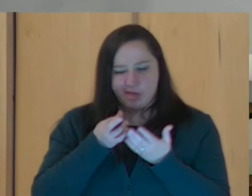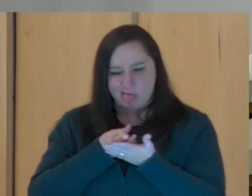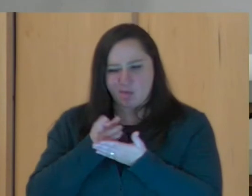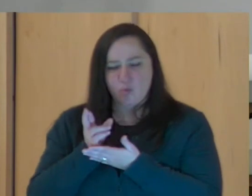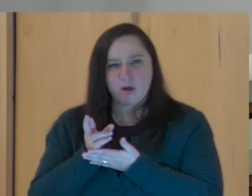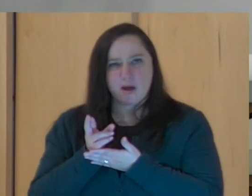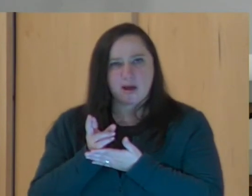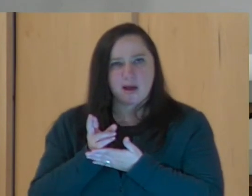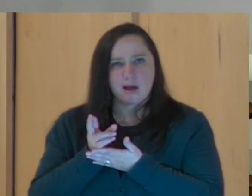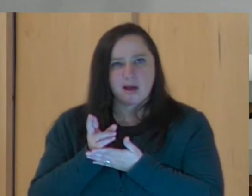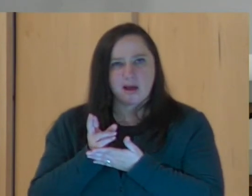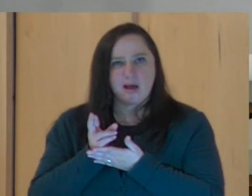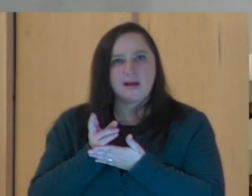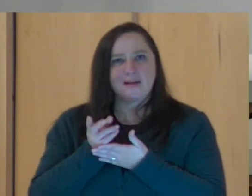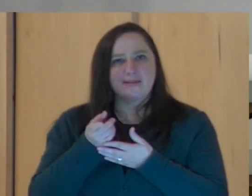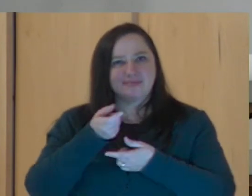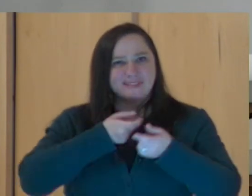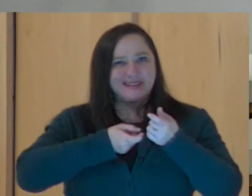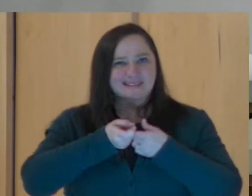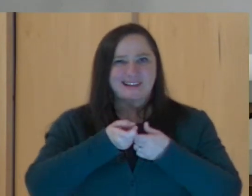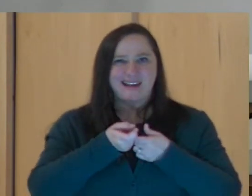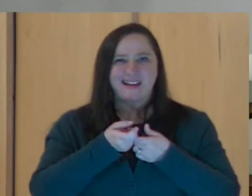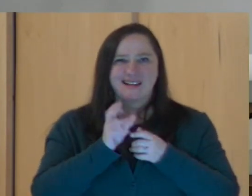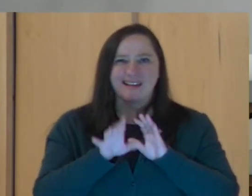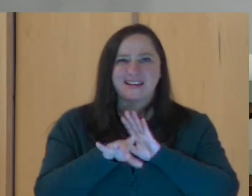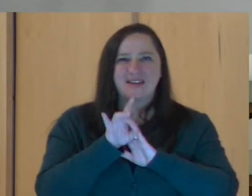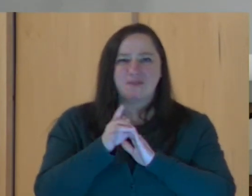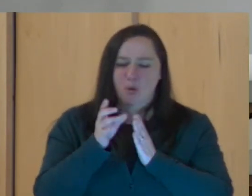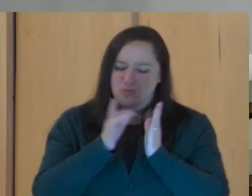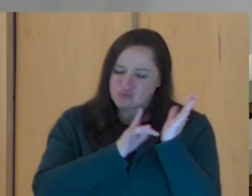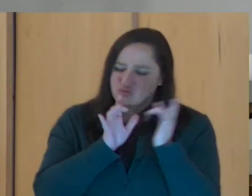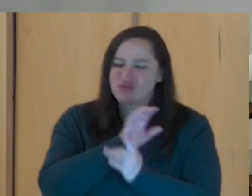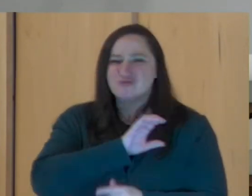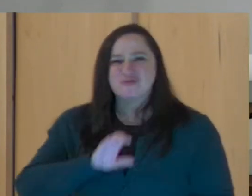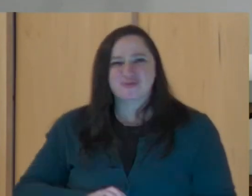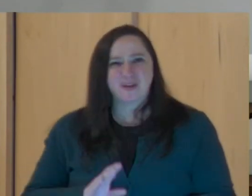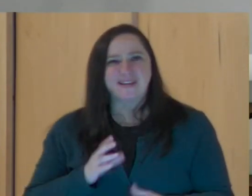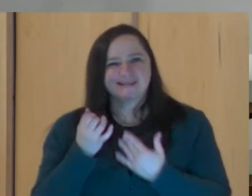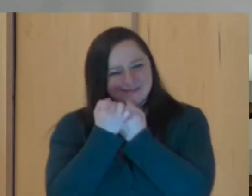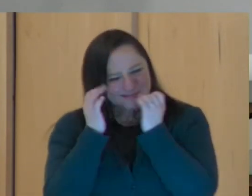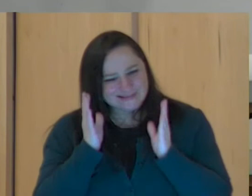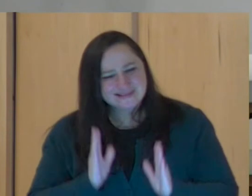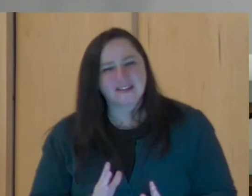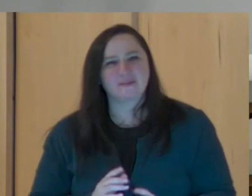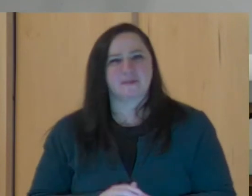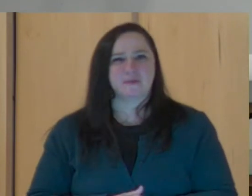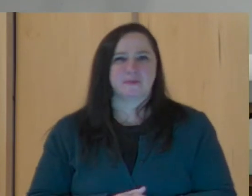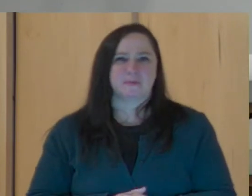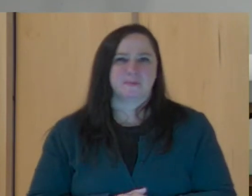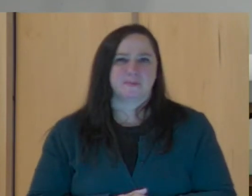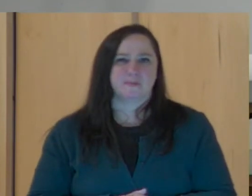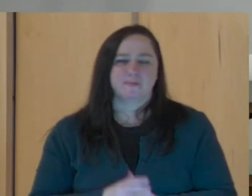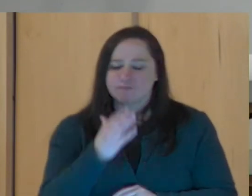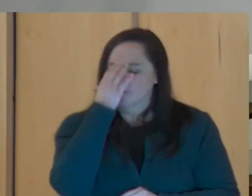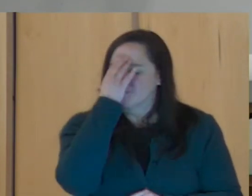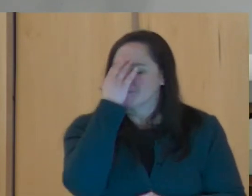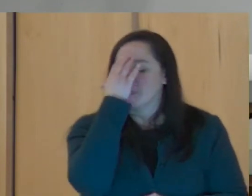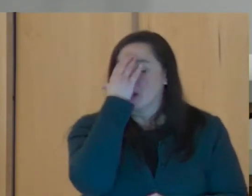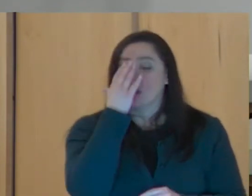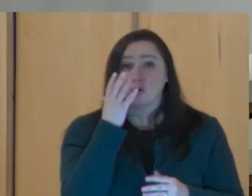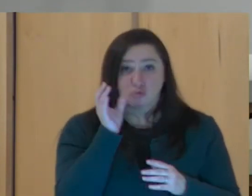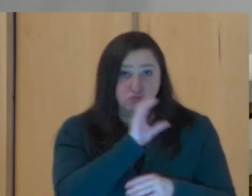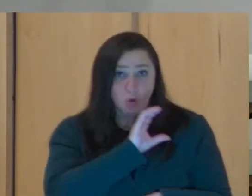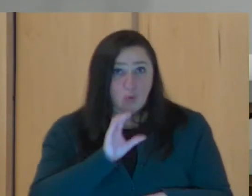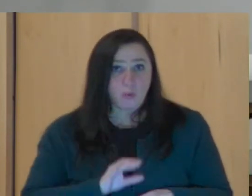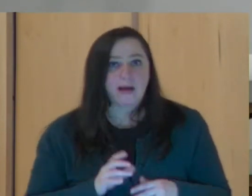outside. He instead found the righteousness of Jesus Christ, his Savior. To know Christ